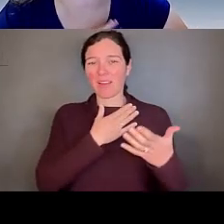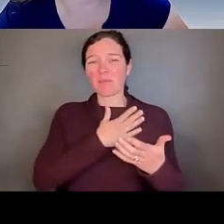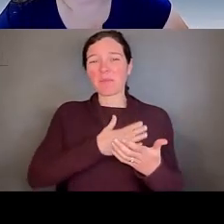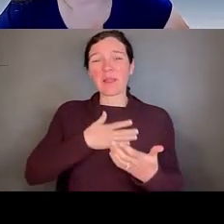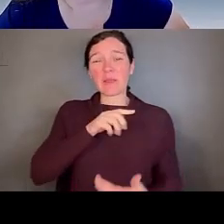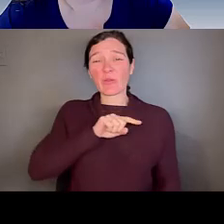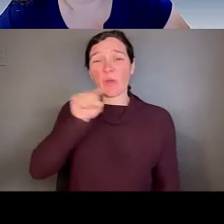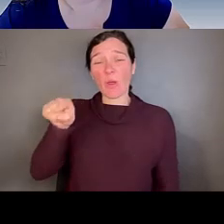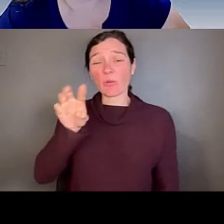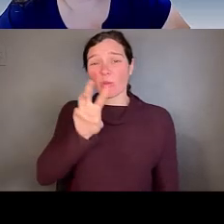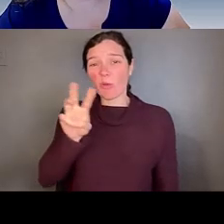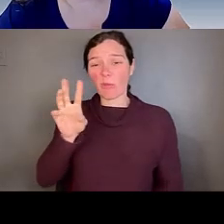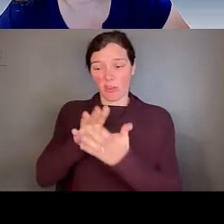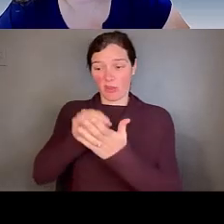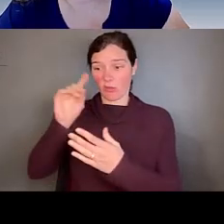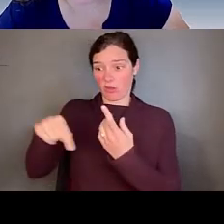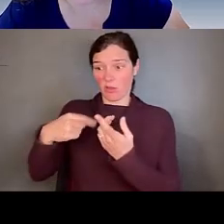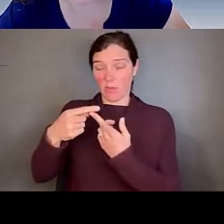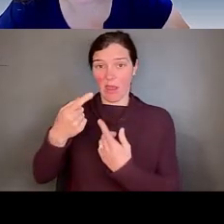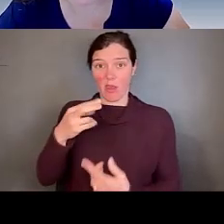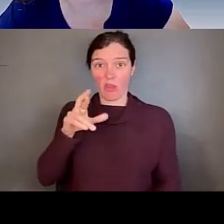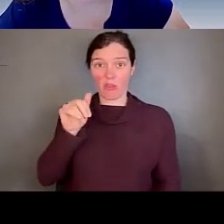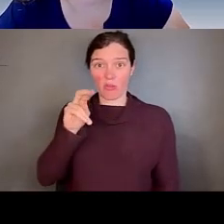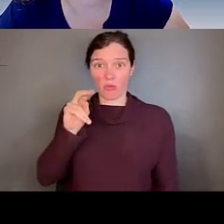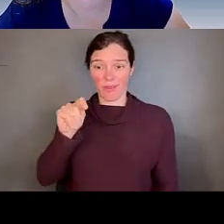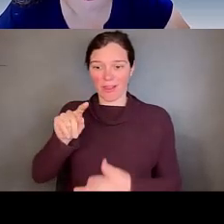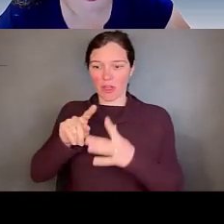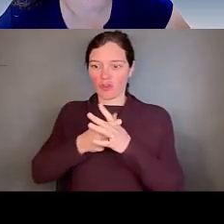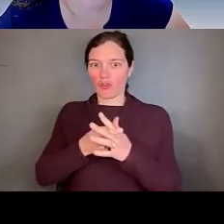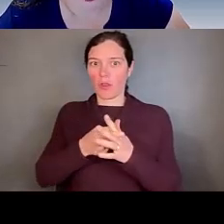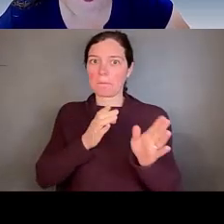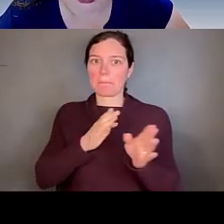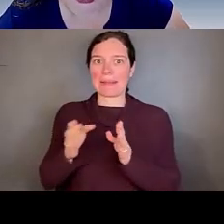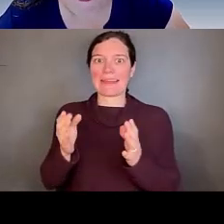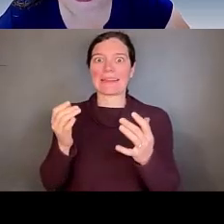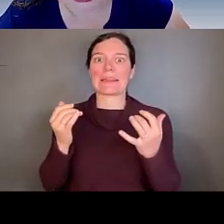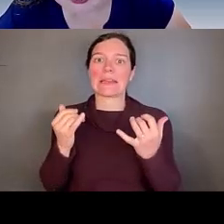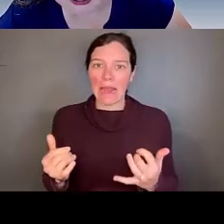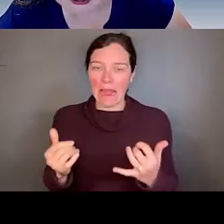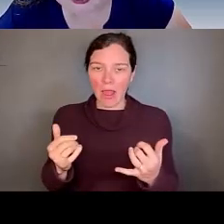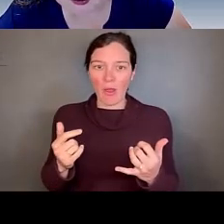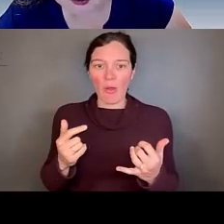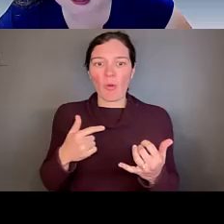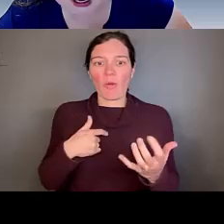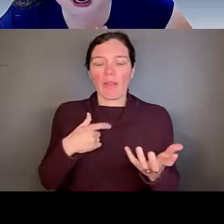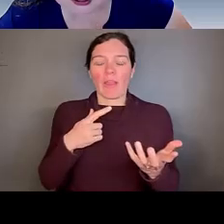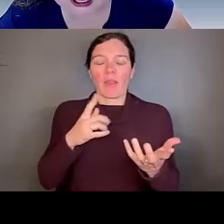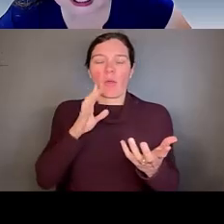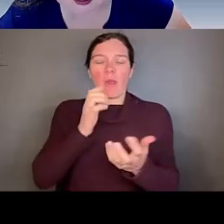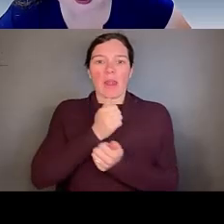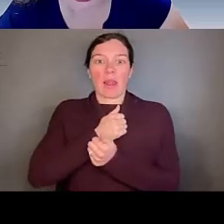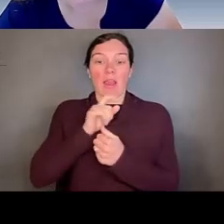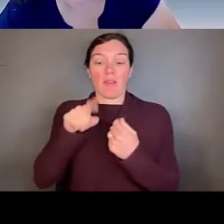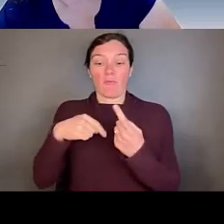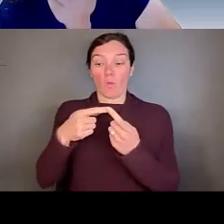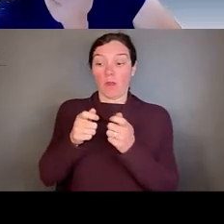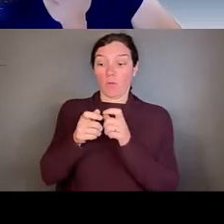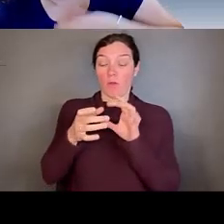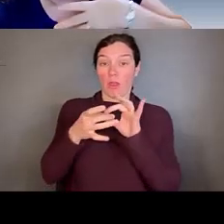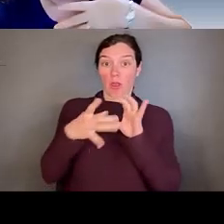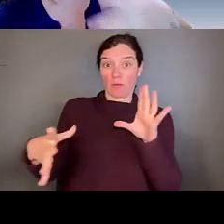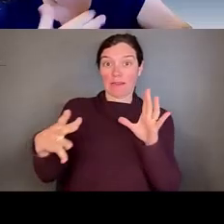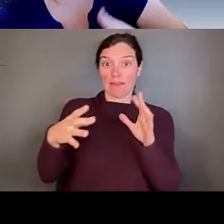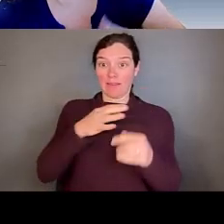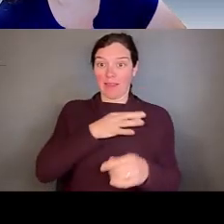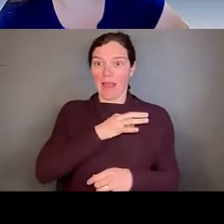our website, learn about the grant, and start planning now. We would love it if when we put out these applications,